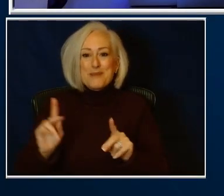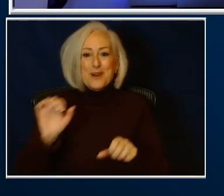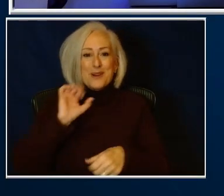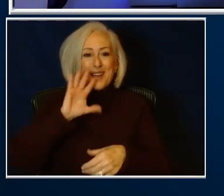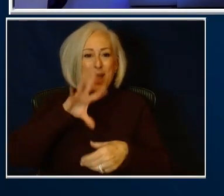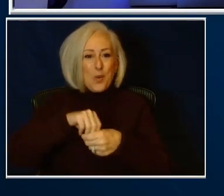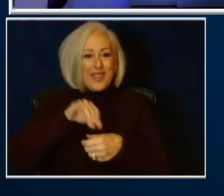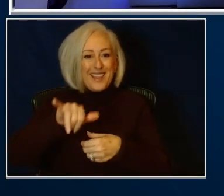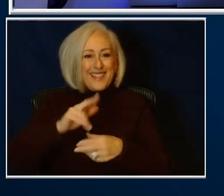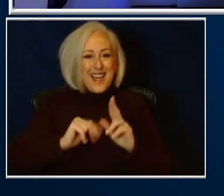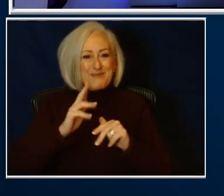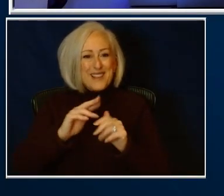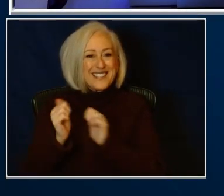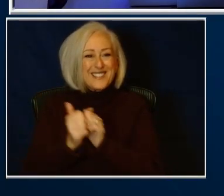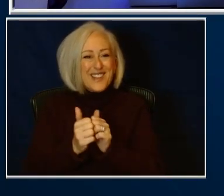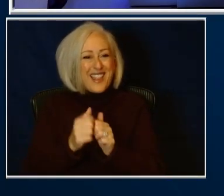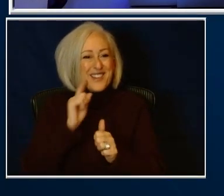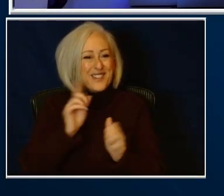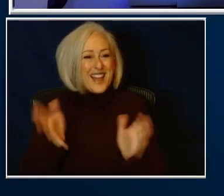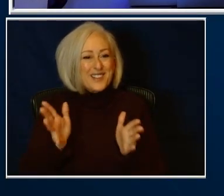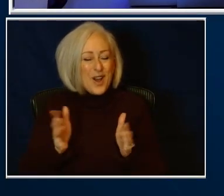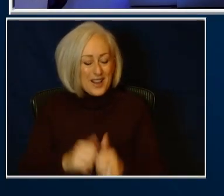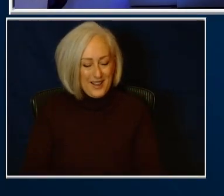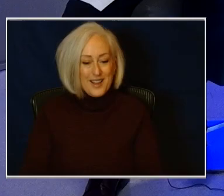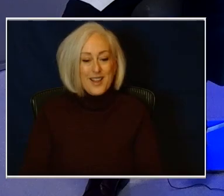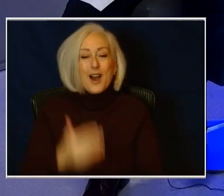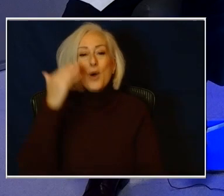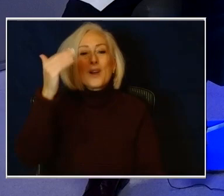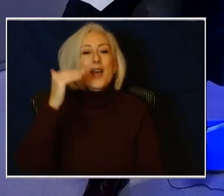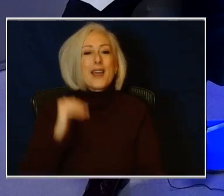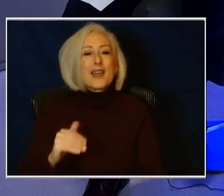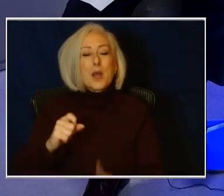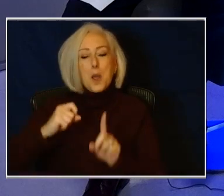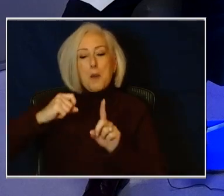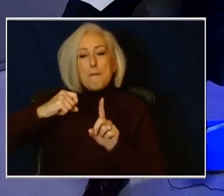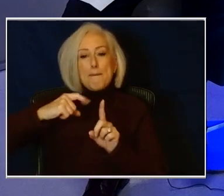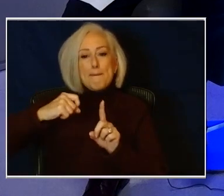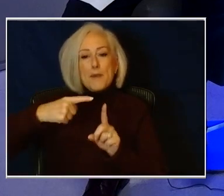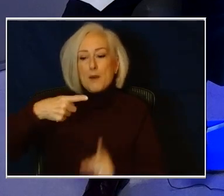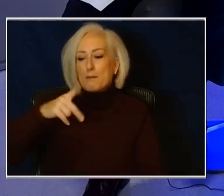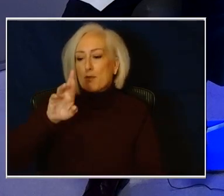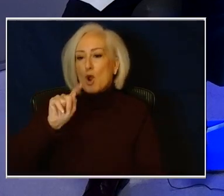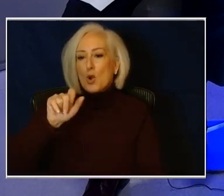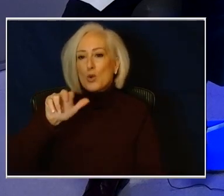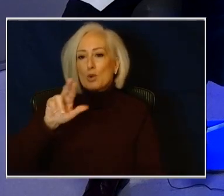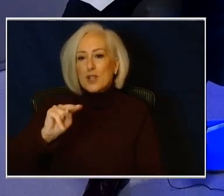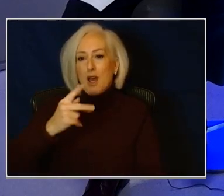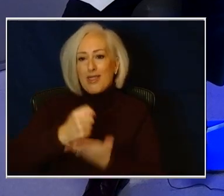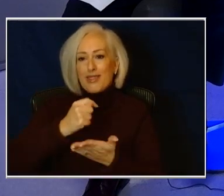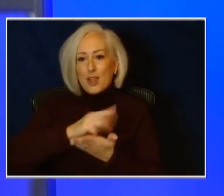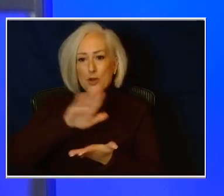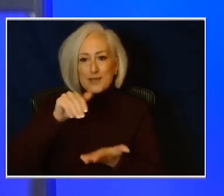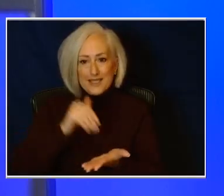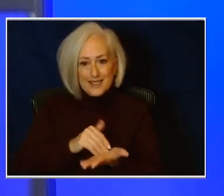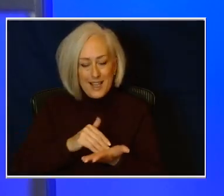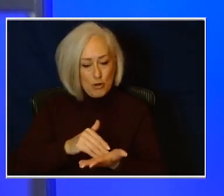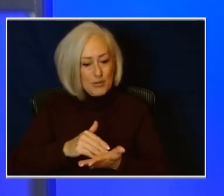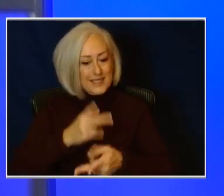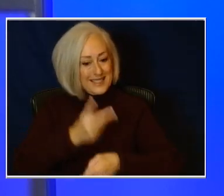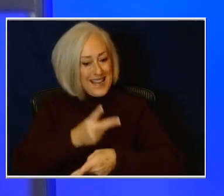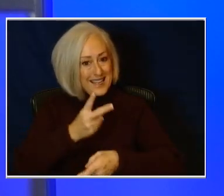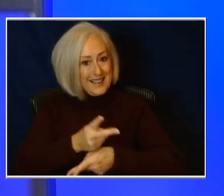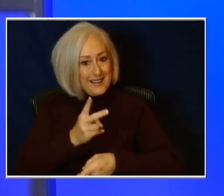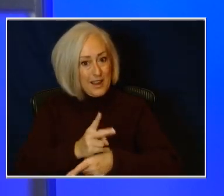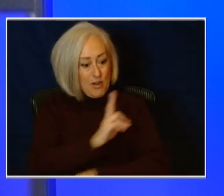So, all right, Dr. Chen, the Proton Therapy Center is open and is treating patients. How's it going? Well, so we